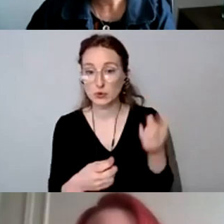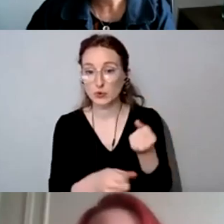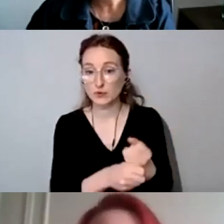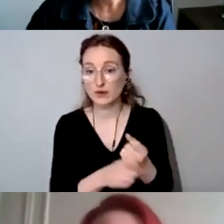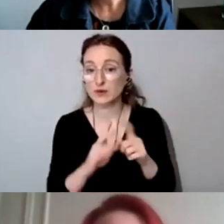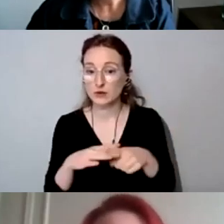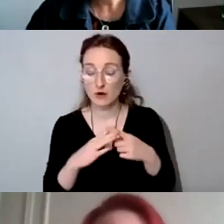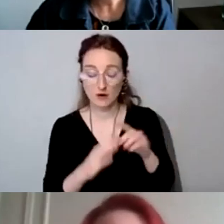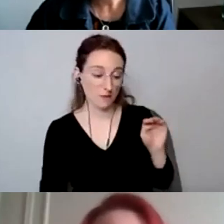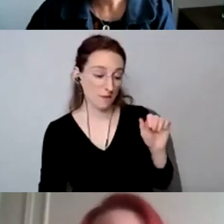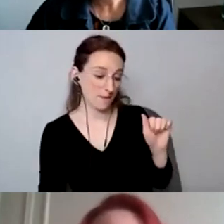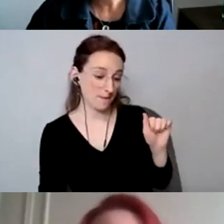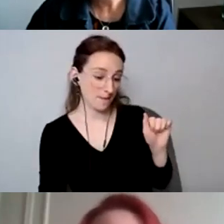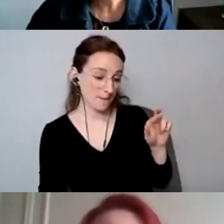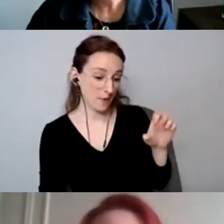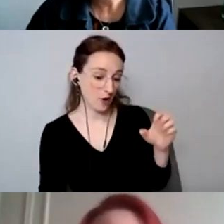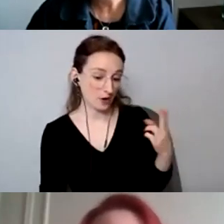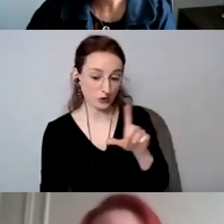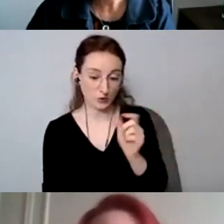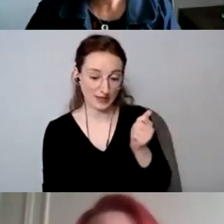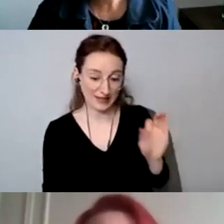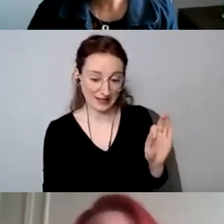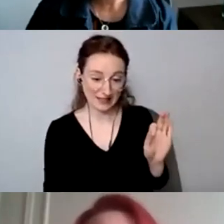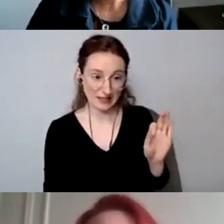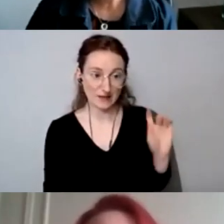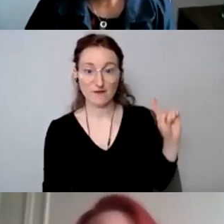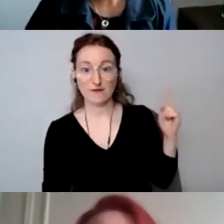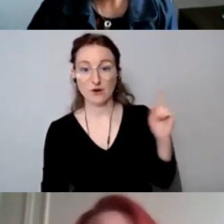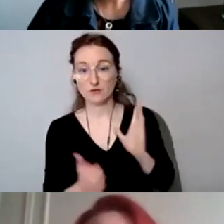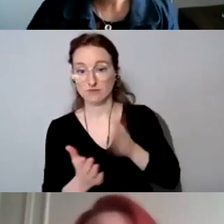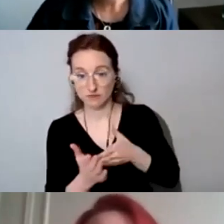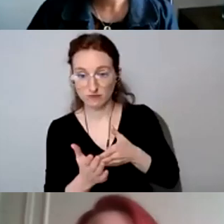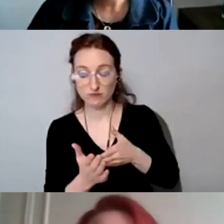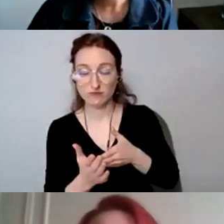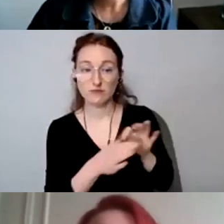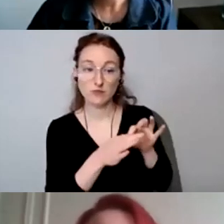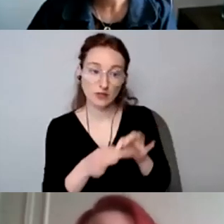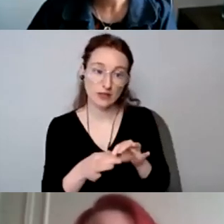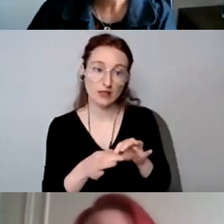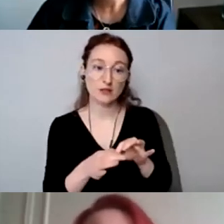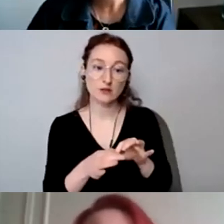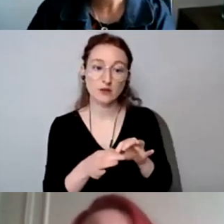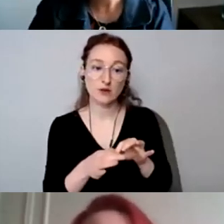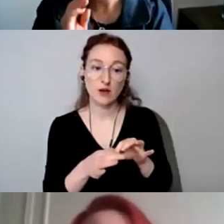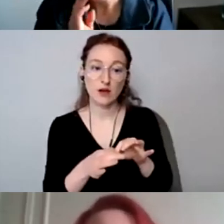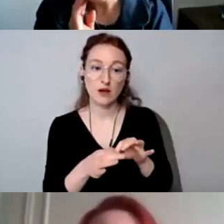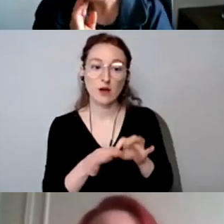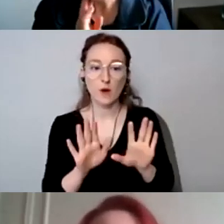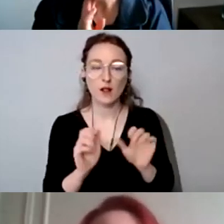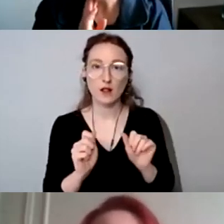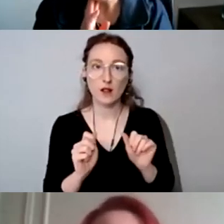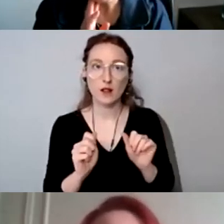March 2019, the first charge was related to, so